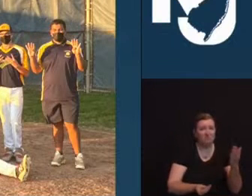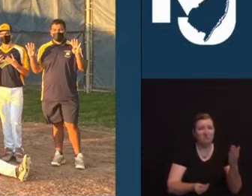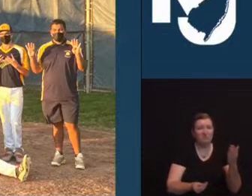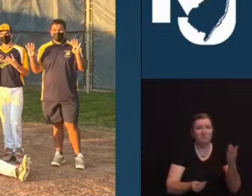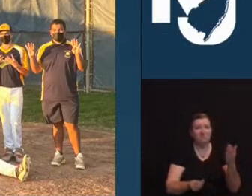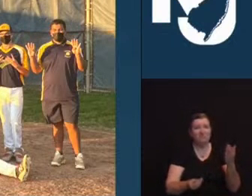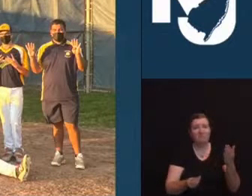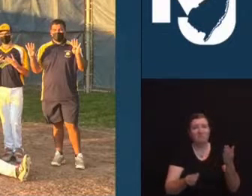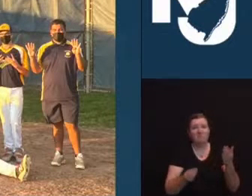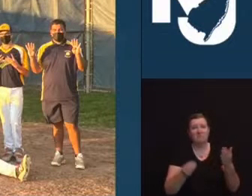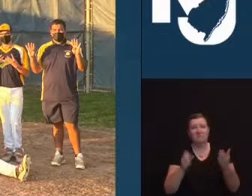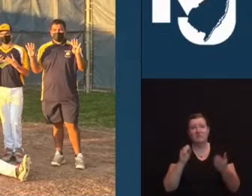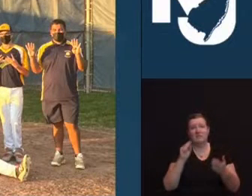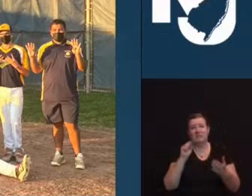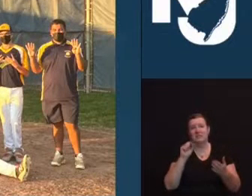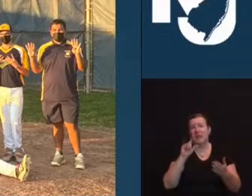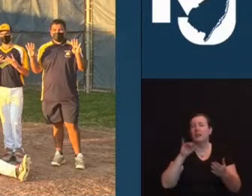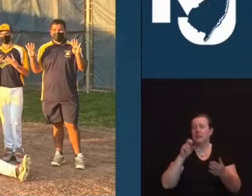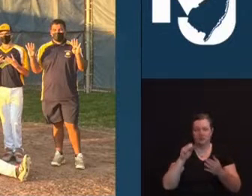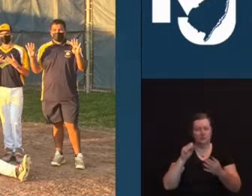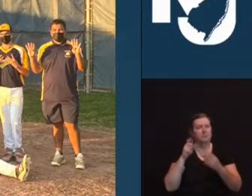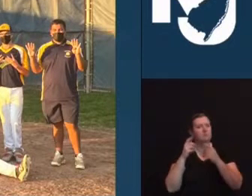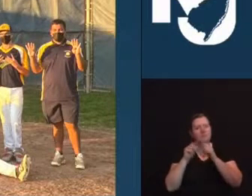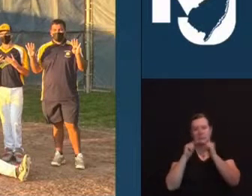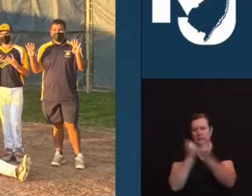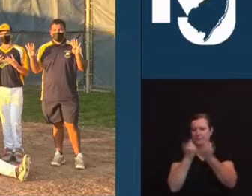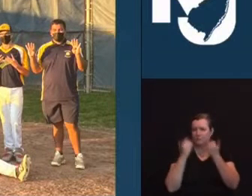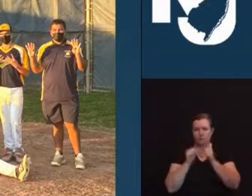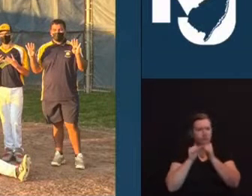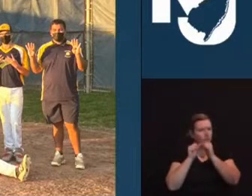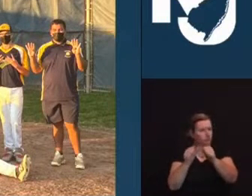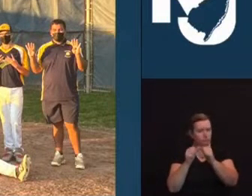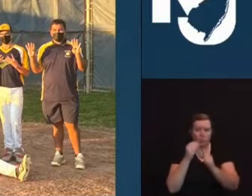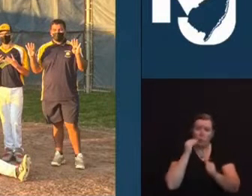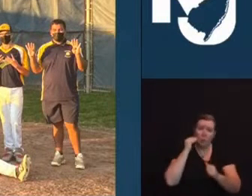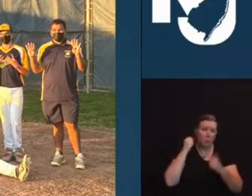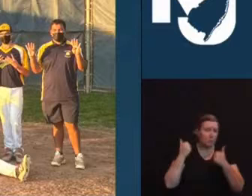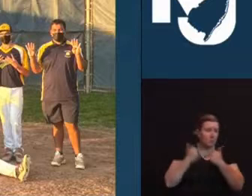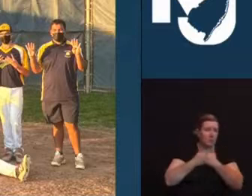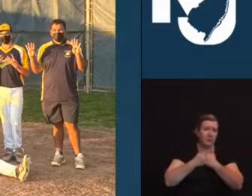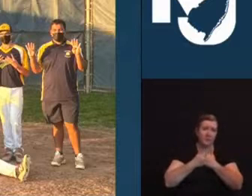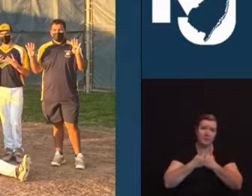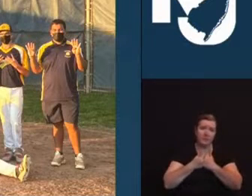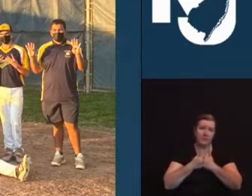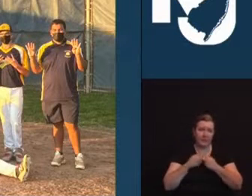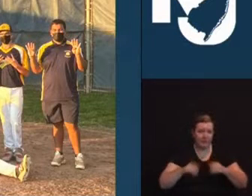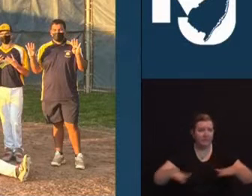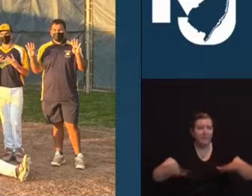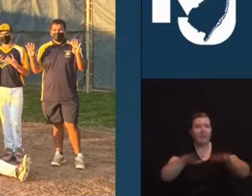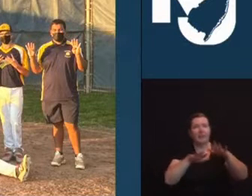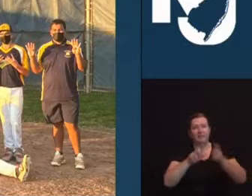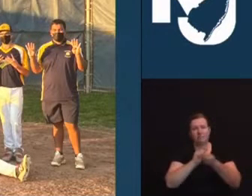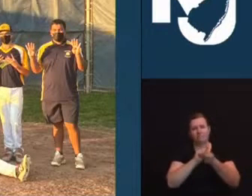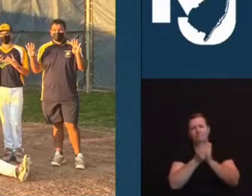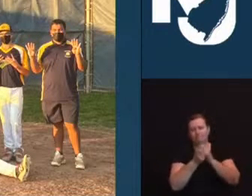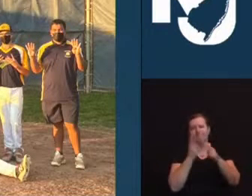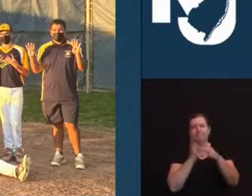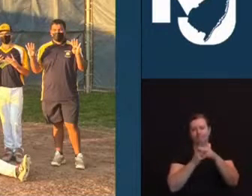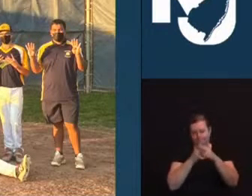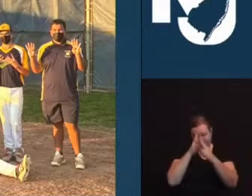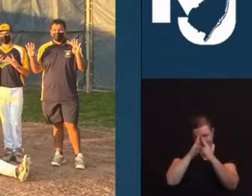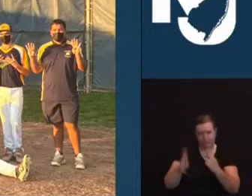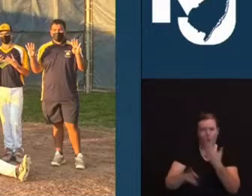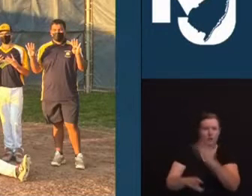decision to carry on and play their home games on the field they renamed in his honor. And last Sunday, after a stretch that saw them